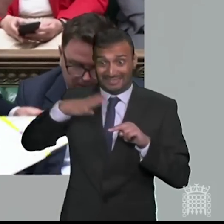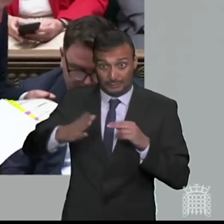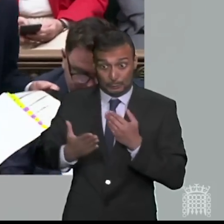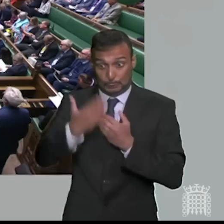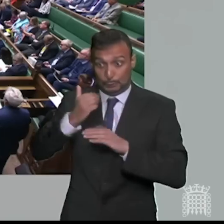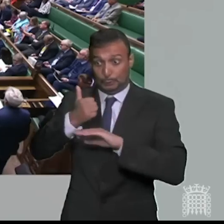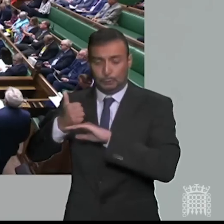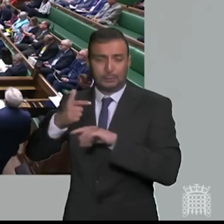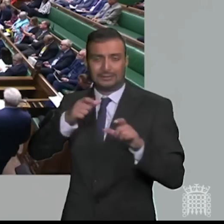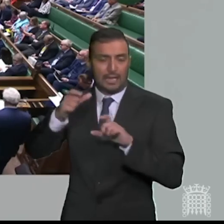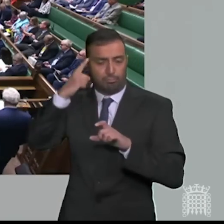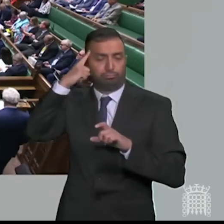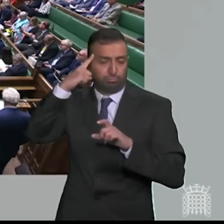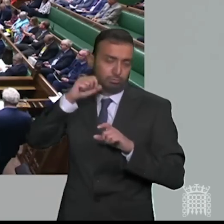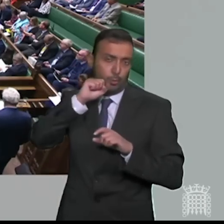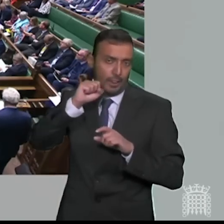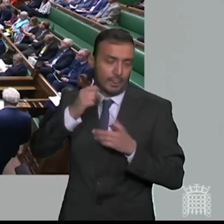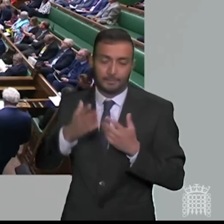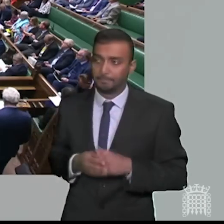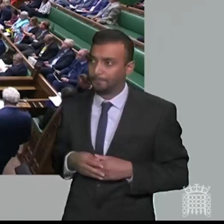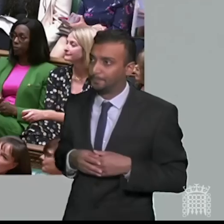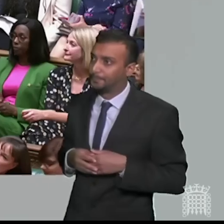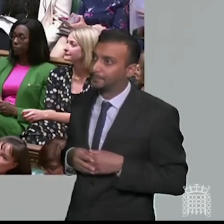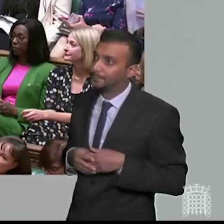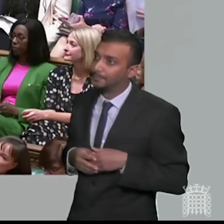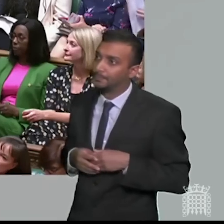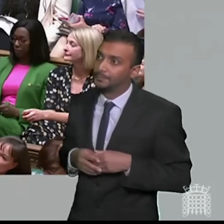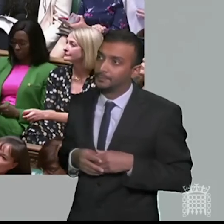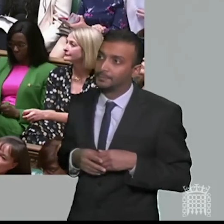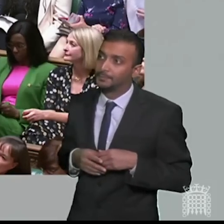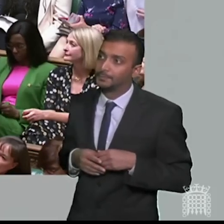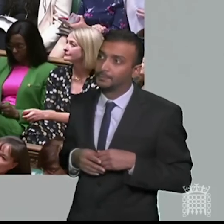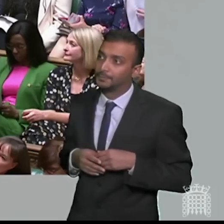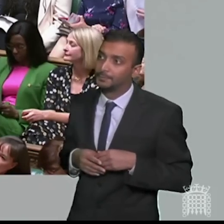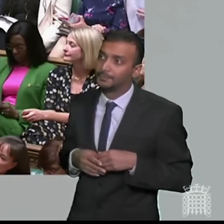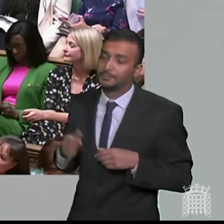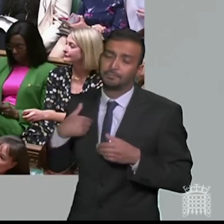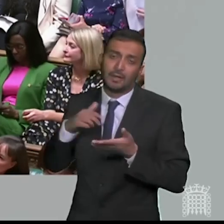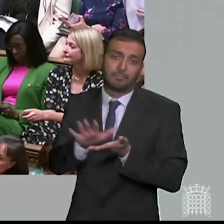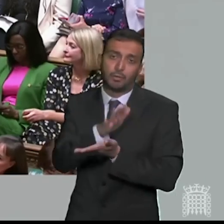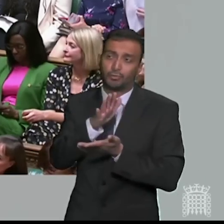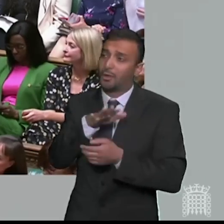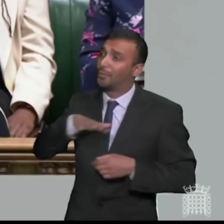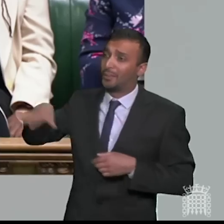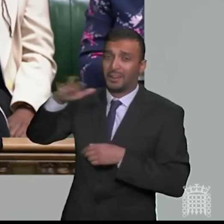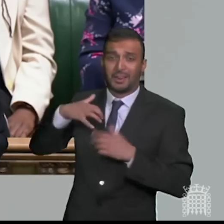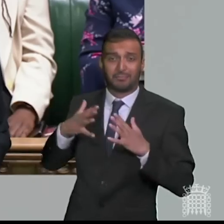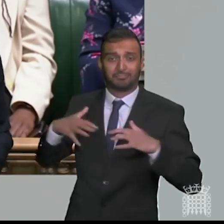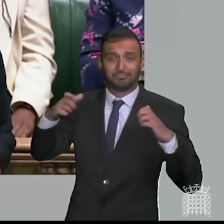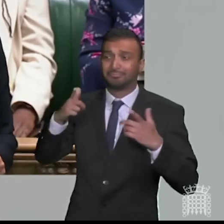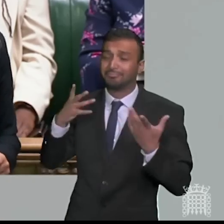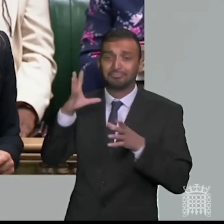facilities. Thank you, Mr Speaker. It was a pleasure to join colleagues from across the House this morning for the